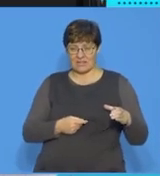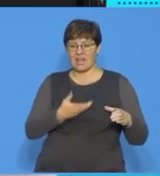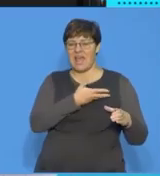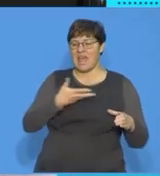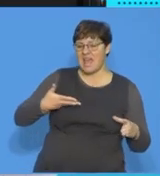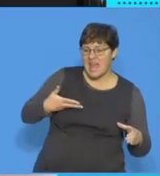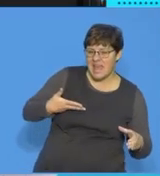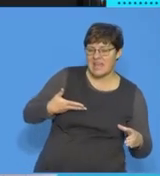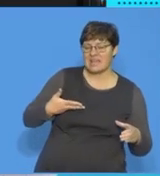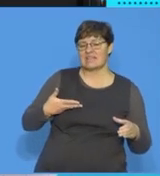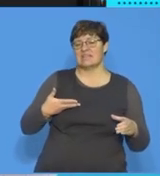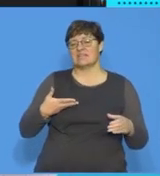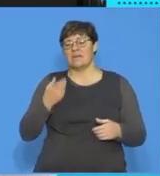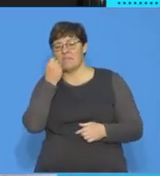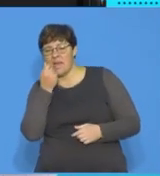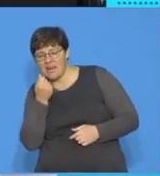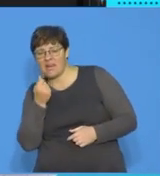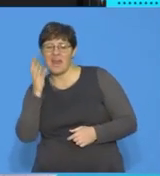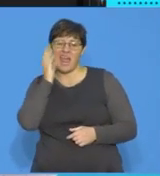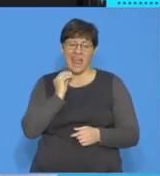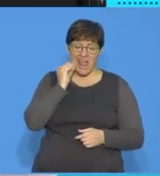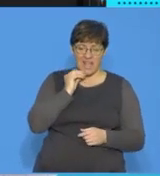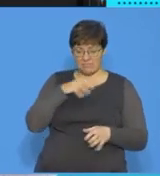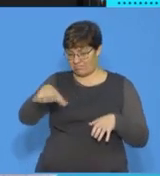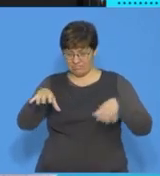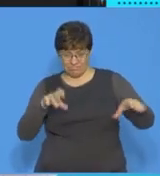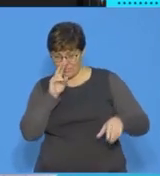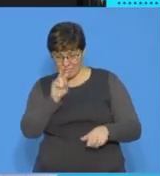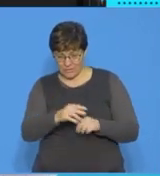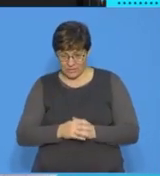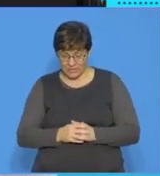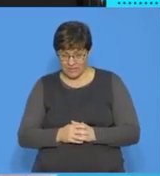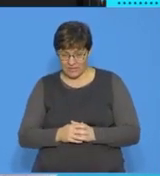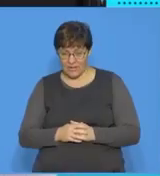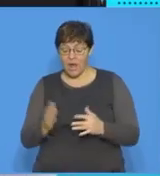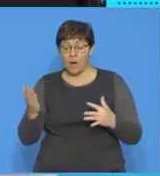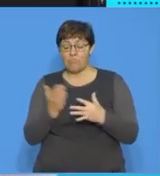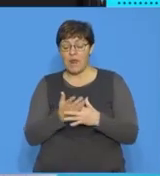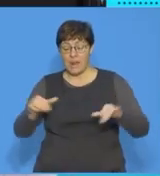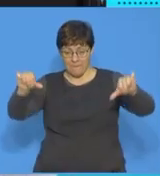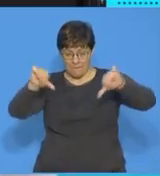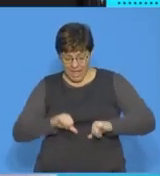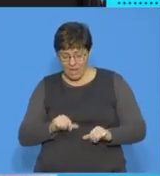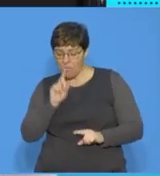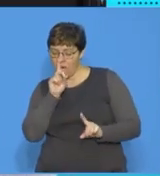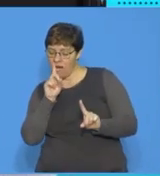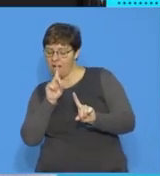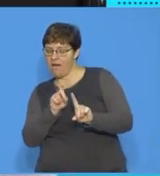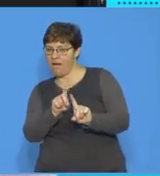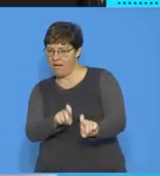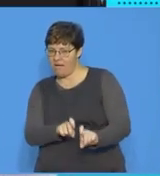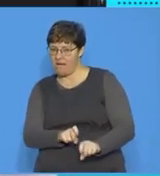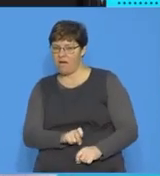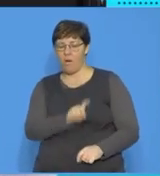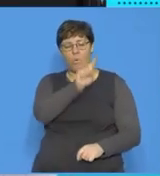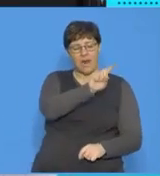gender distribution, and after the break we're going to follow this distribution from year